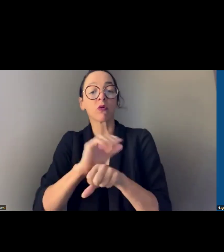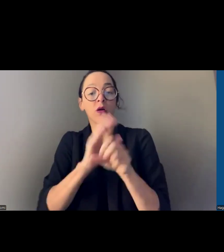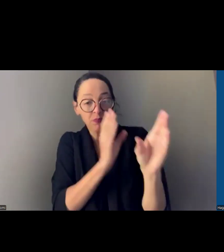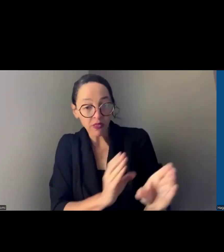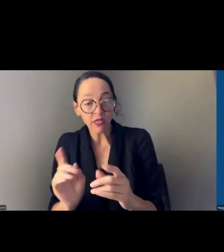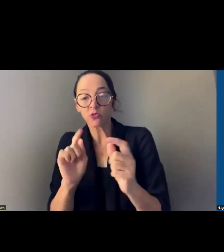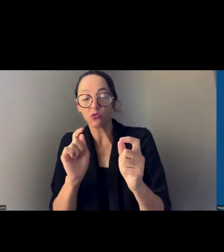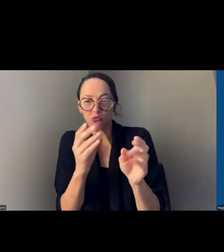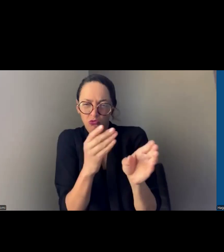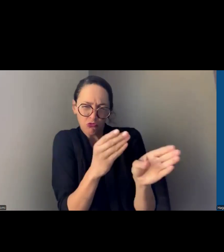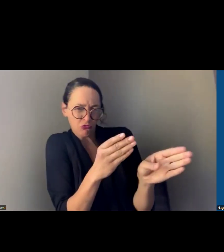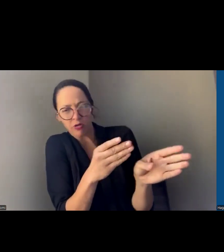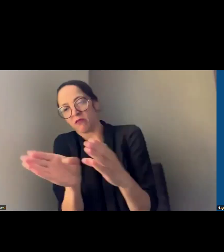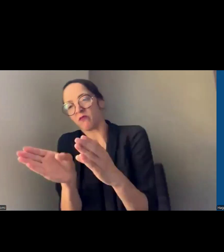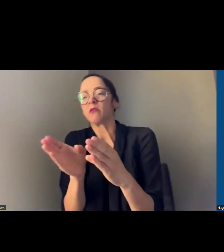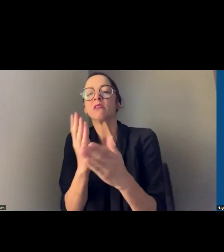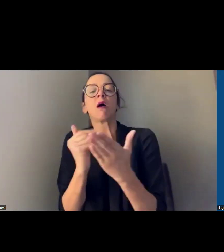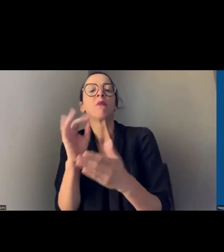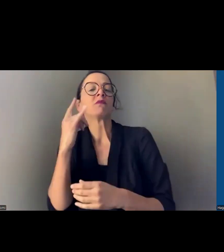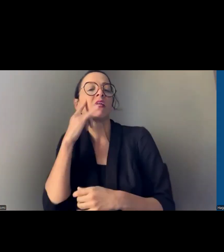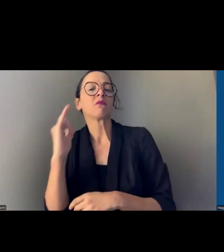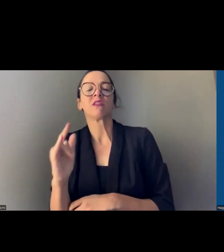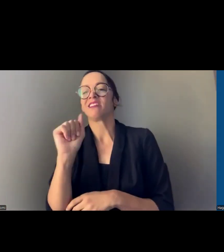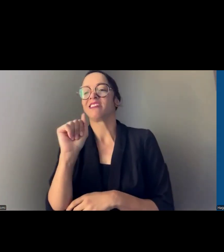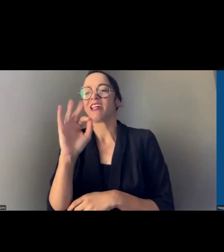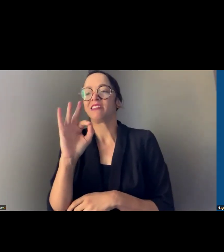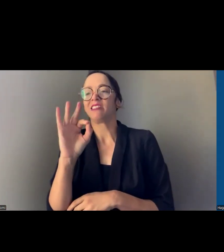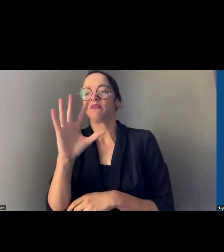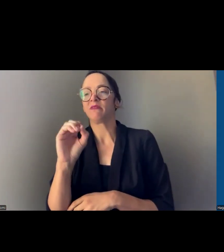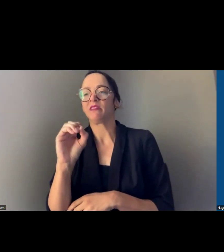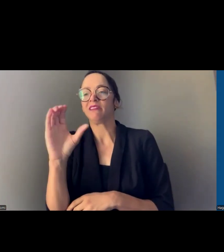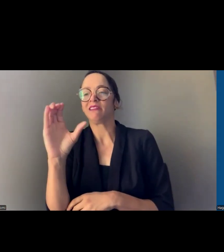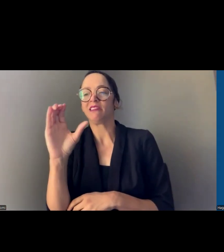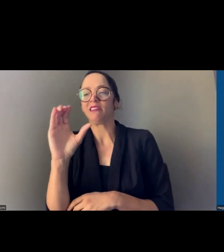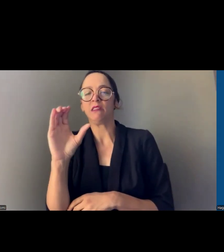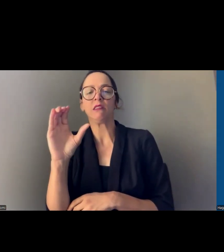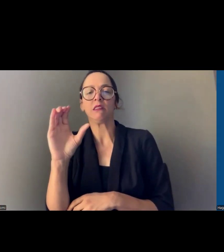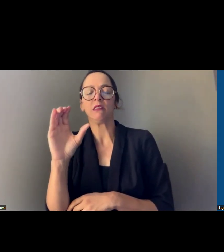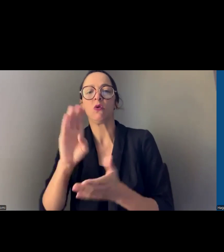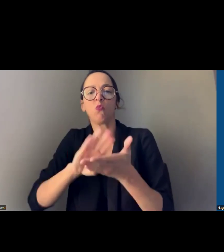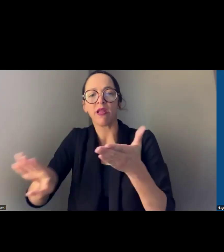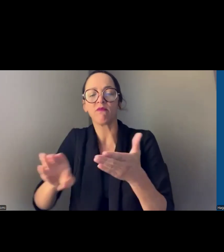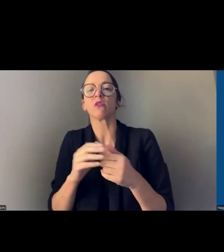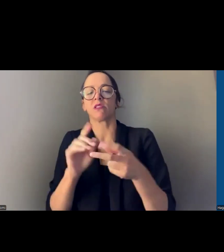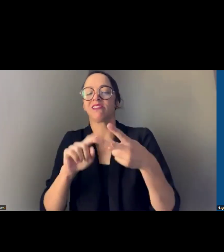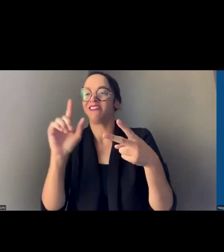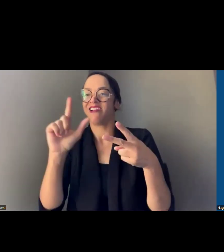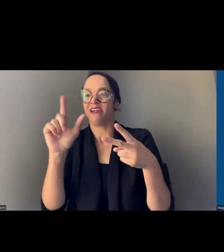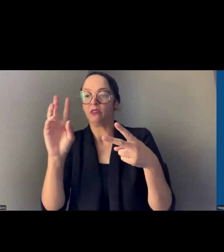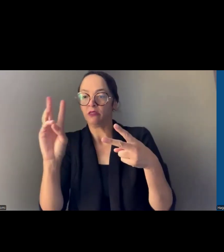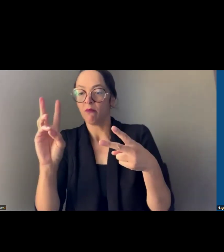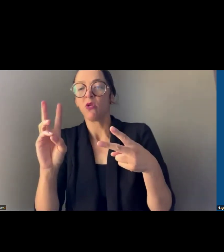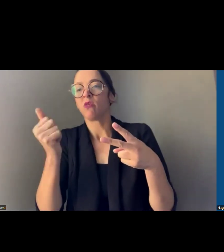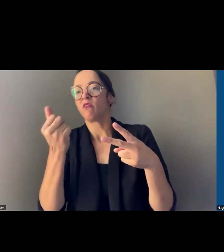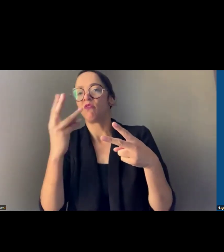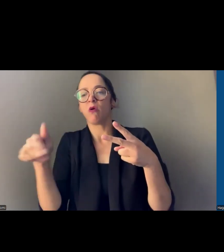California's 1915C waivers, so the ALW, HCBA waiver, and a few others, into managed care.